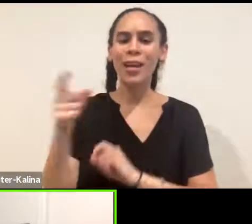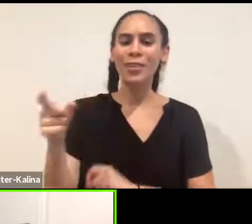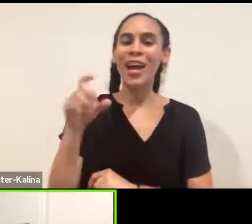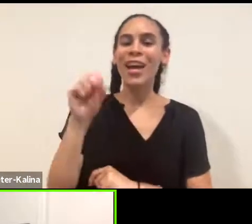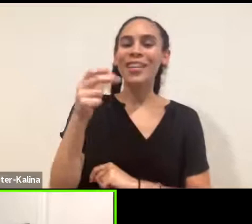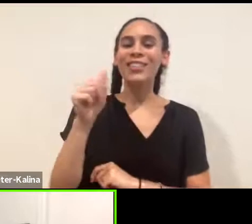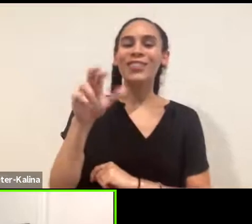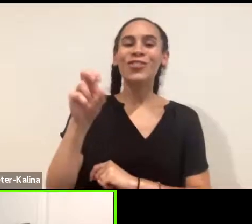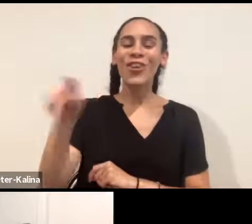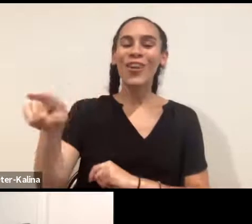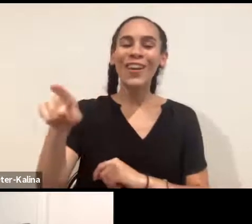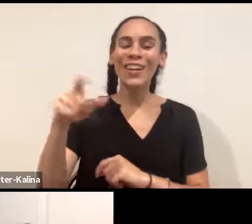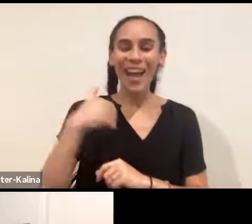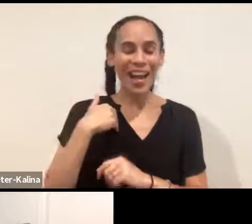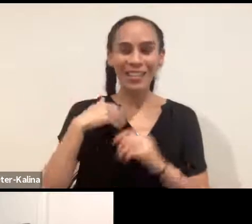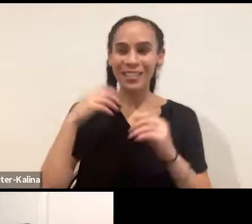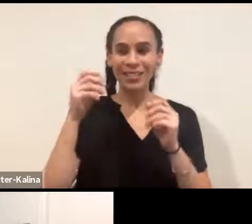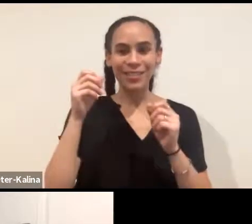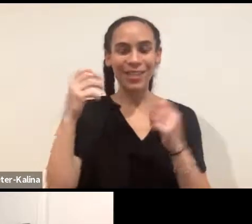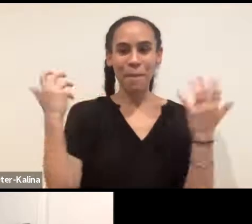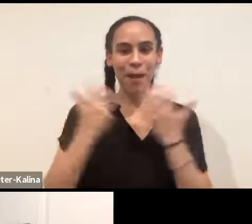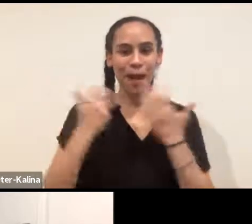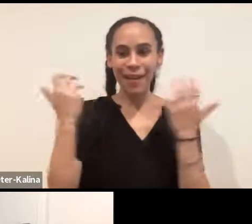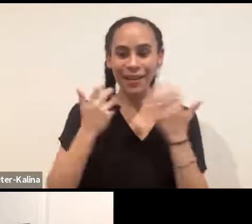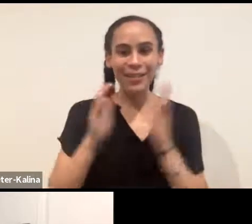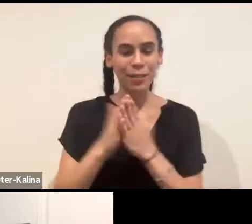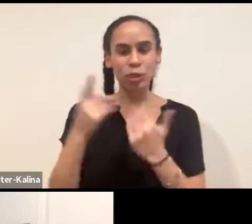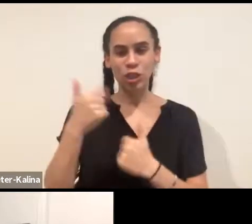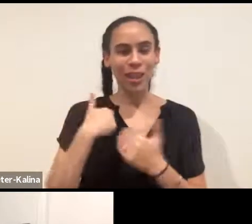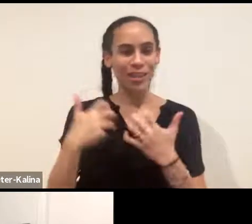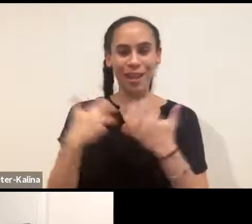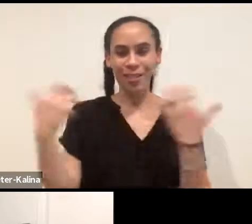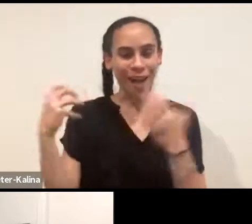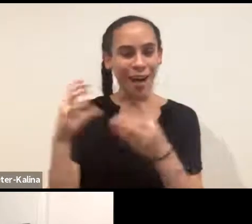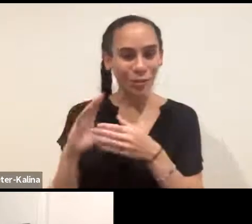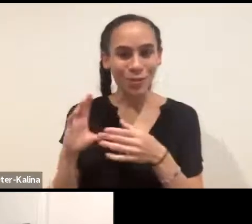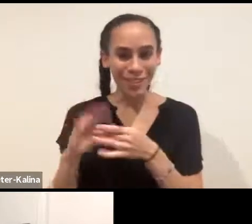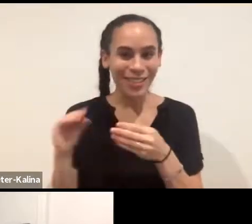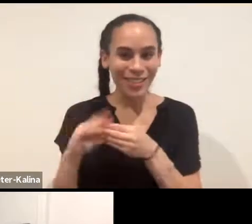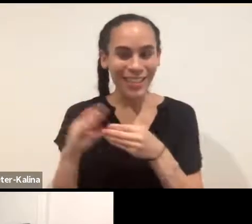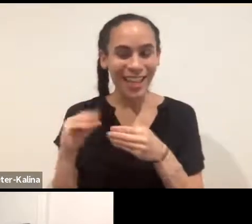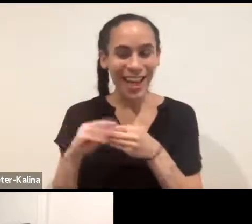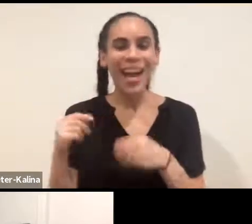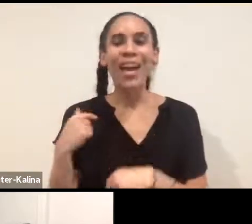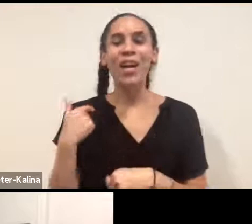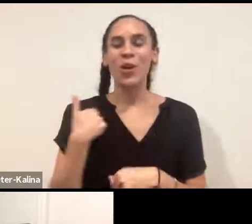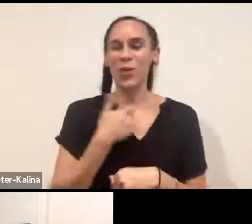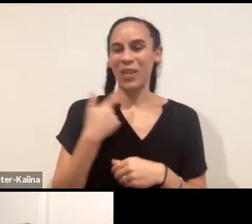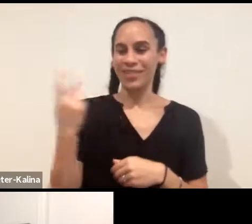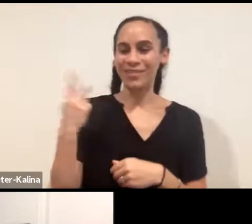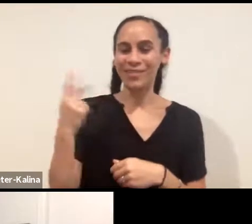book. She has so much to say. We did a podcast together, episode together.